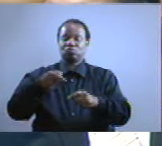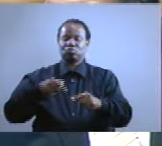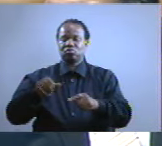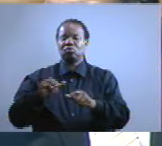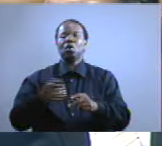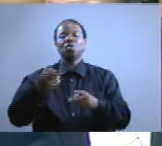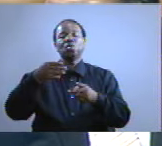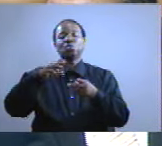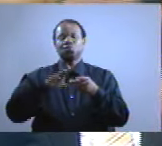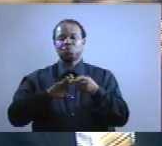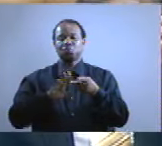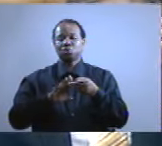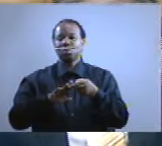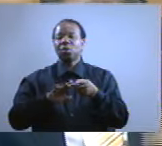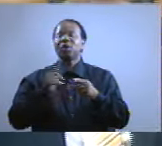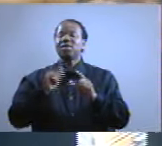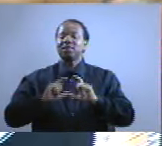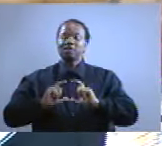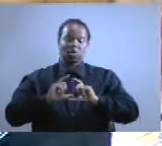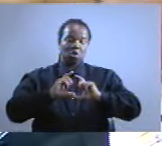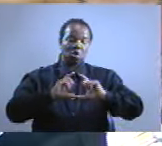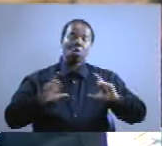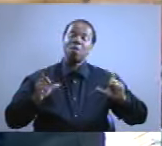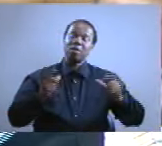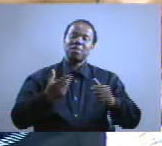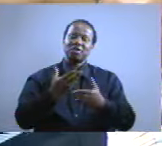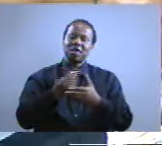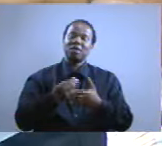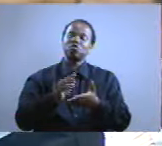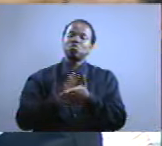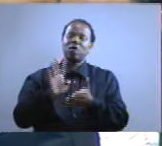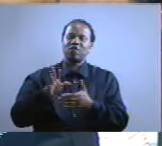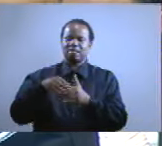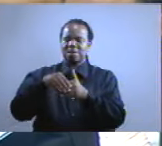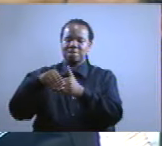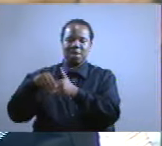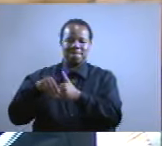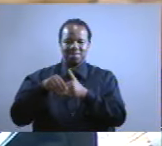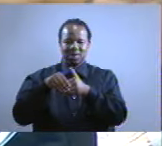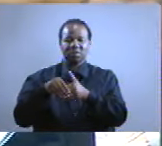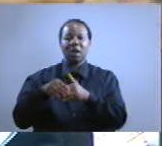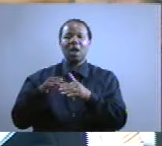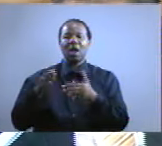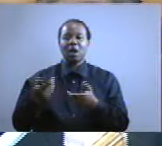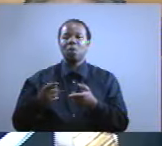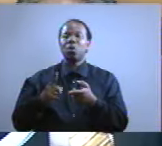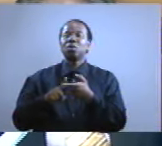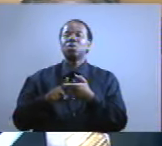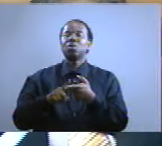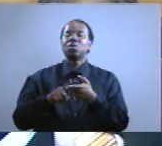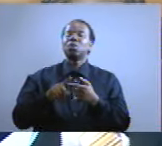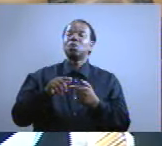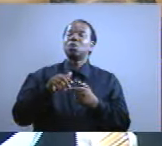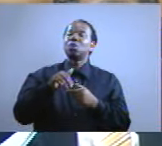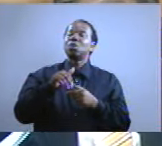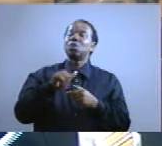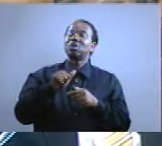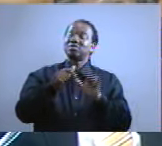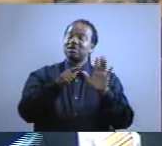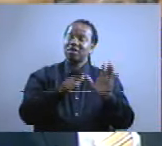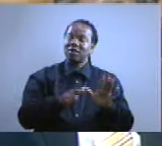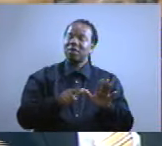To the committee to consist of 12 members as follows: ANC 7,